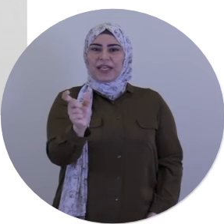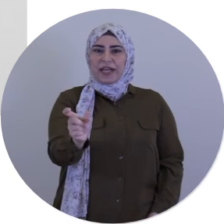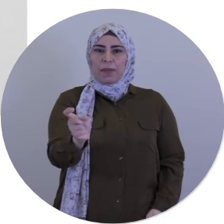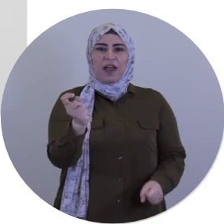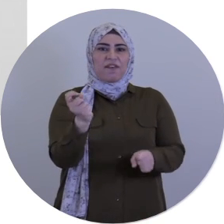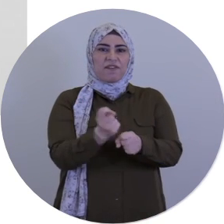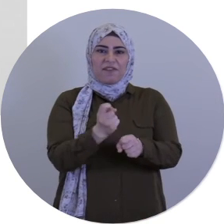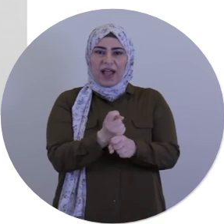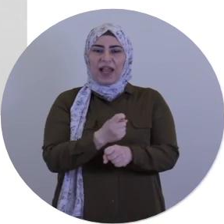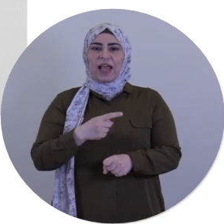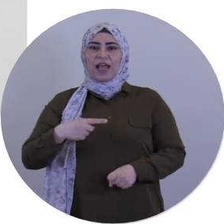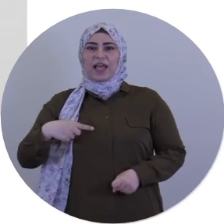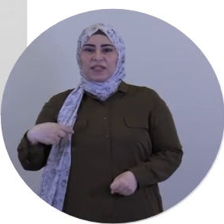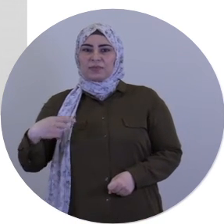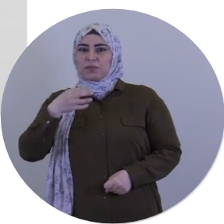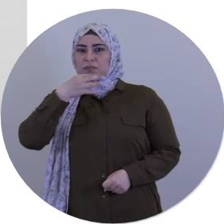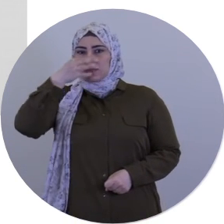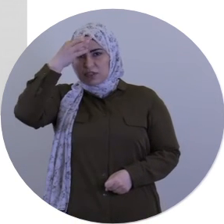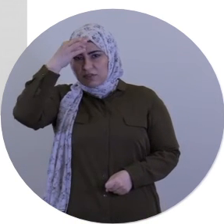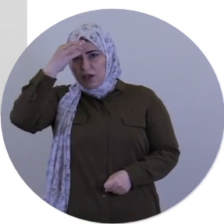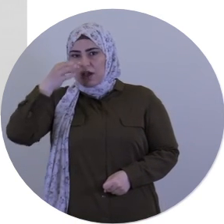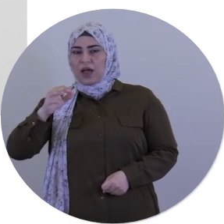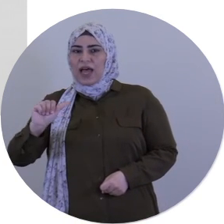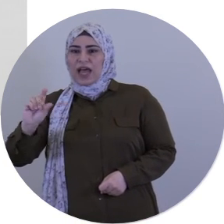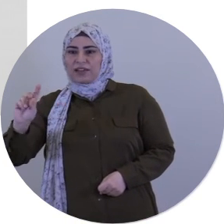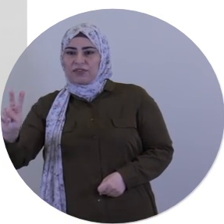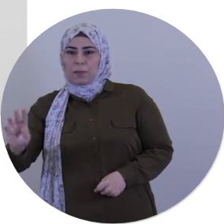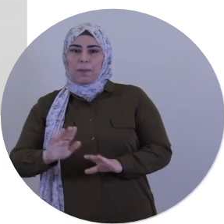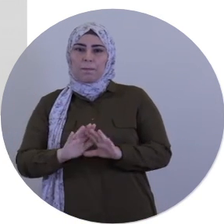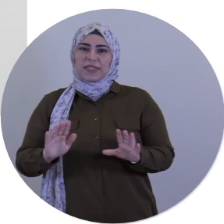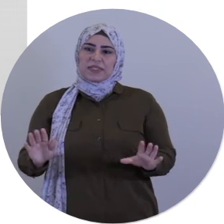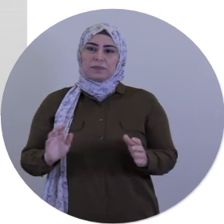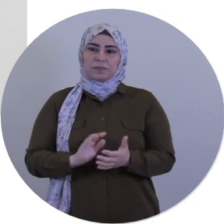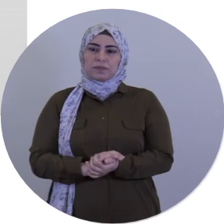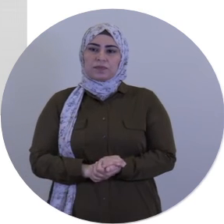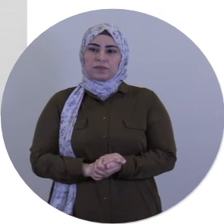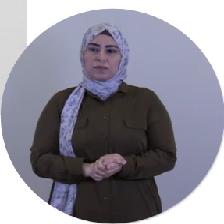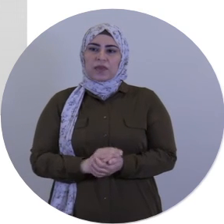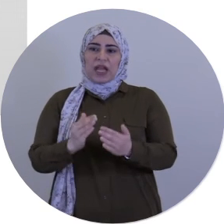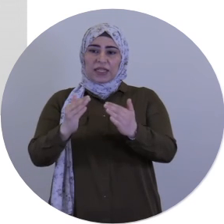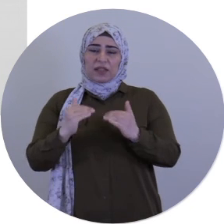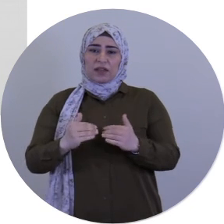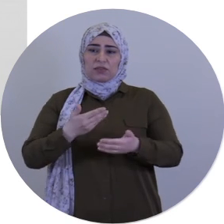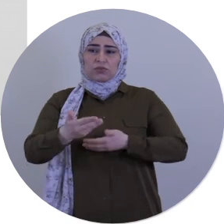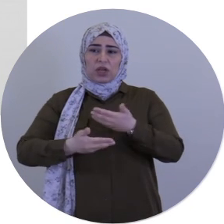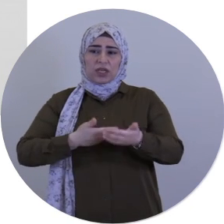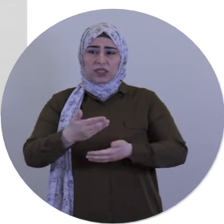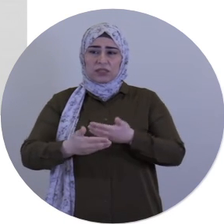noun, social is the adjective, and socially is the adverb. All you need to know is just get familiar with them and keep